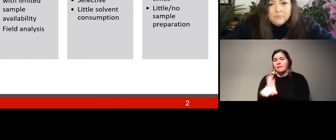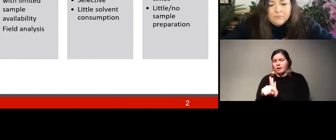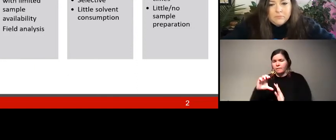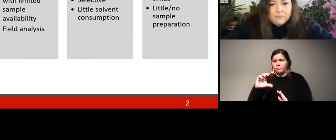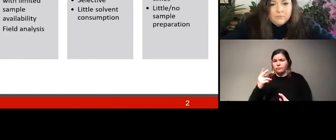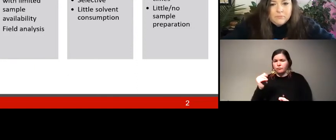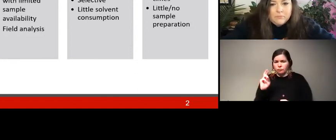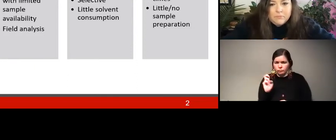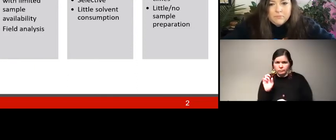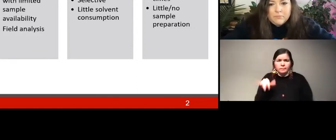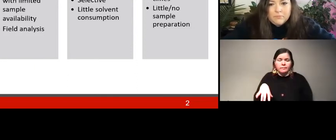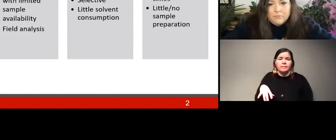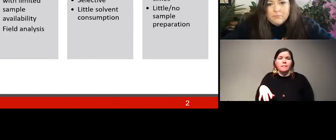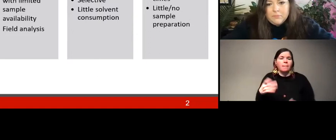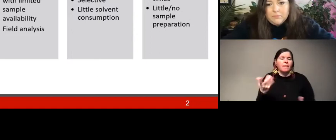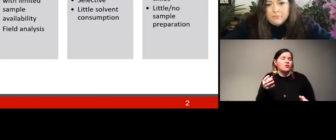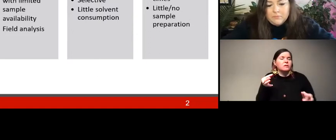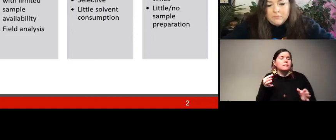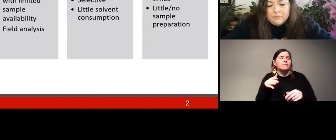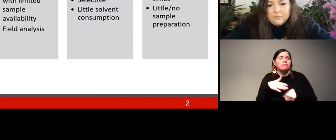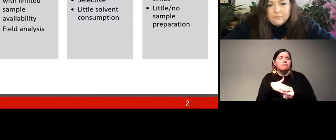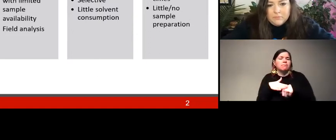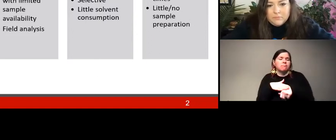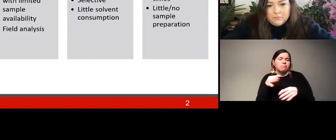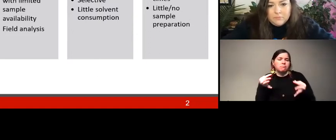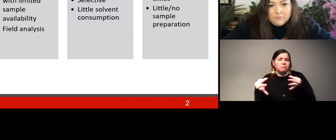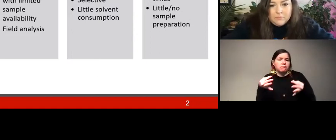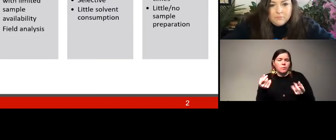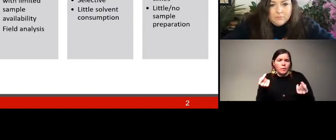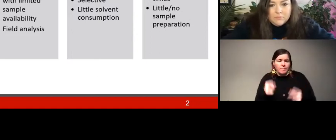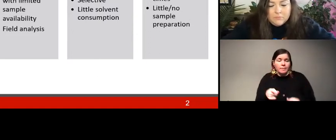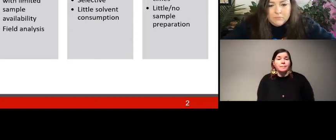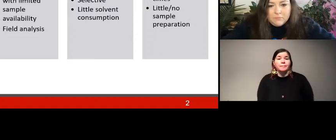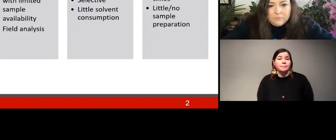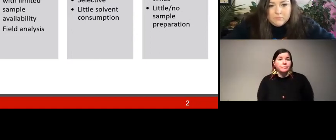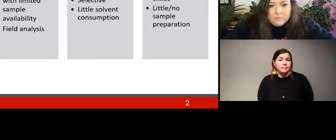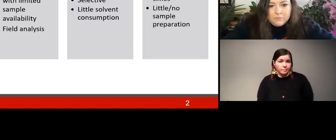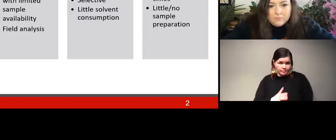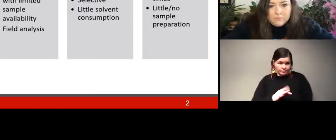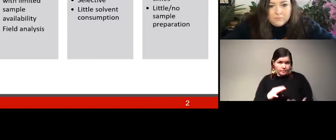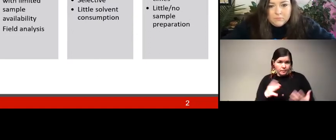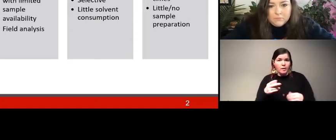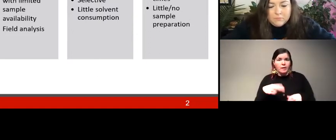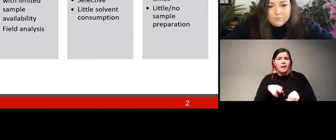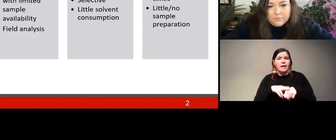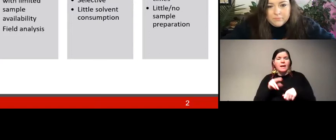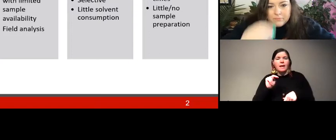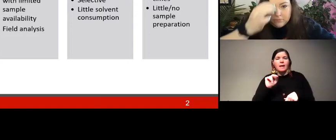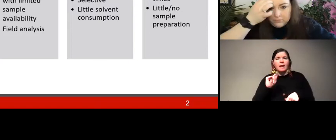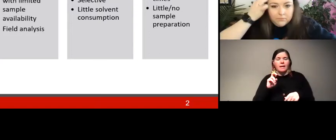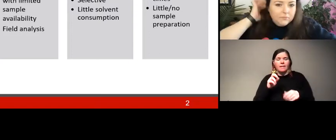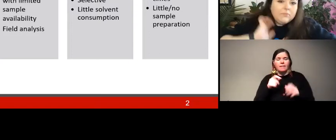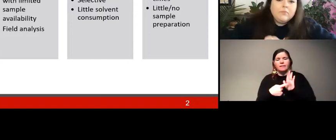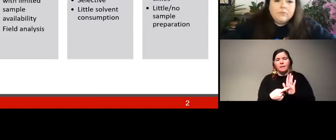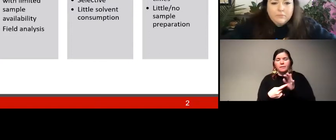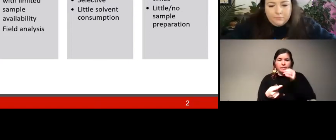So that's just like bare bones of what Mass Spec does. But what makes it really great is that we can use native samples. So any